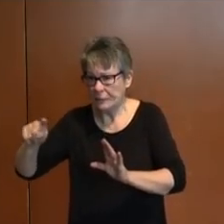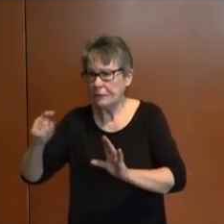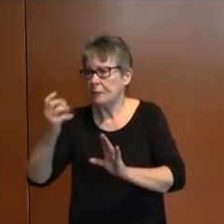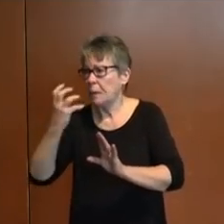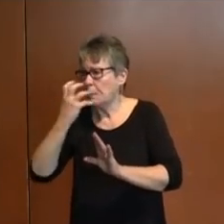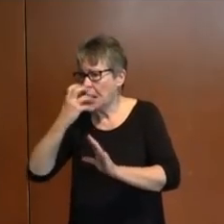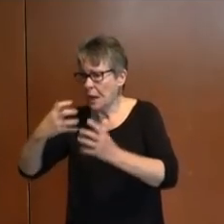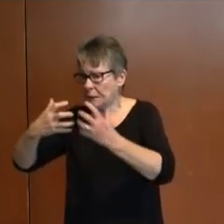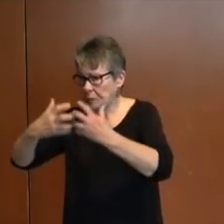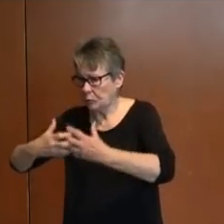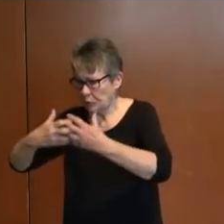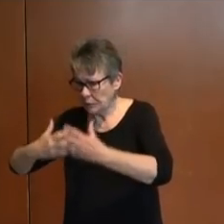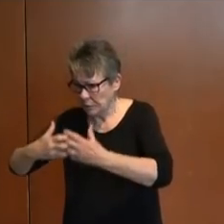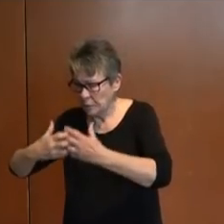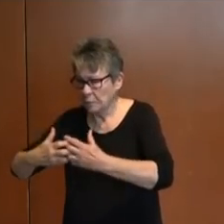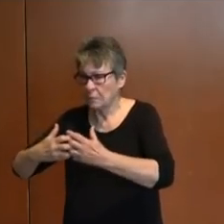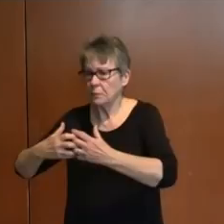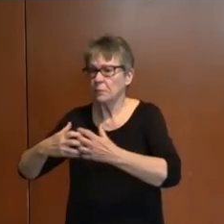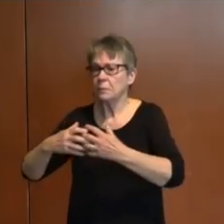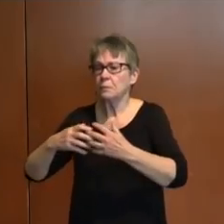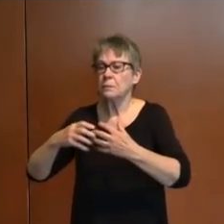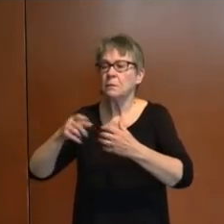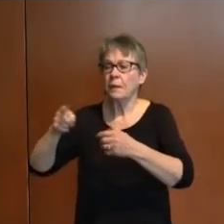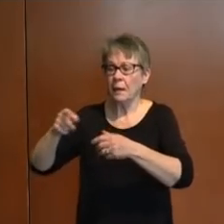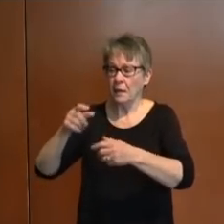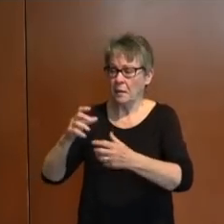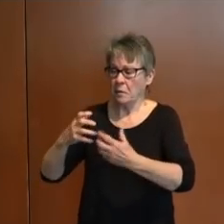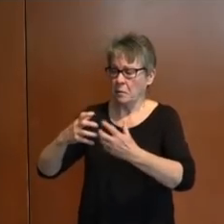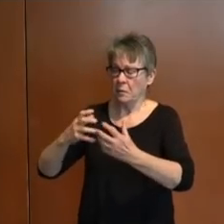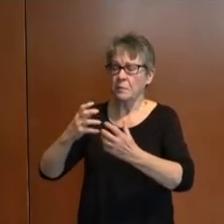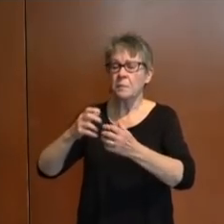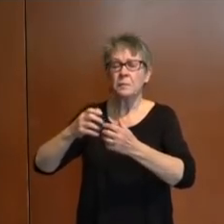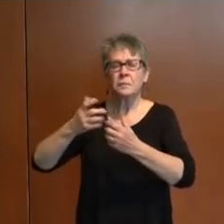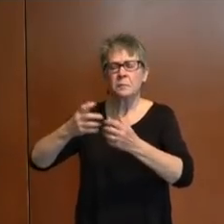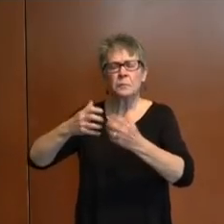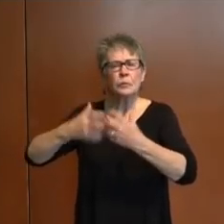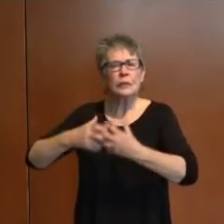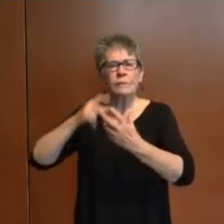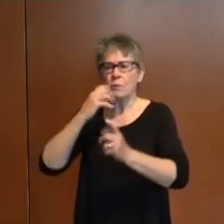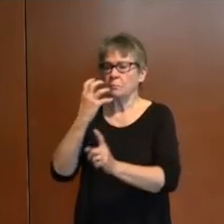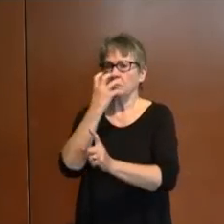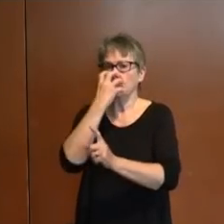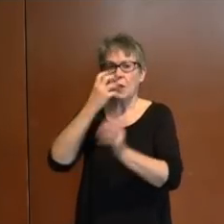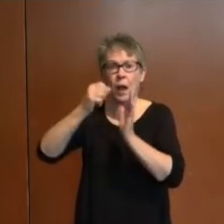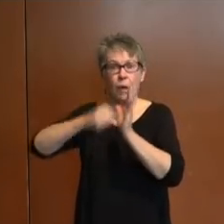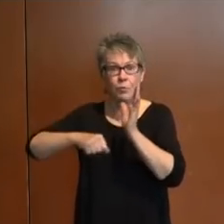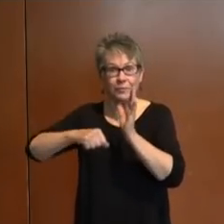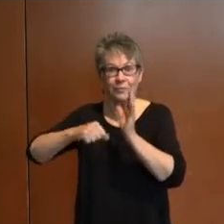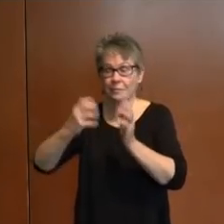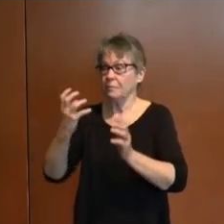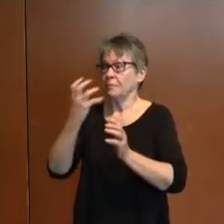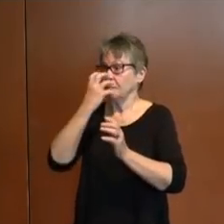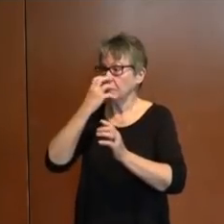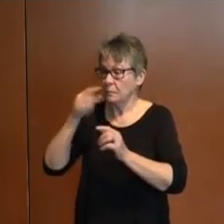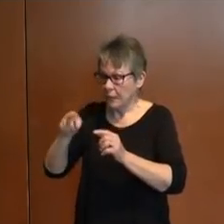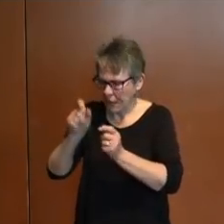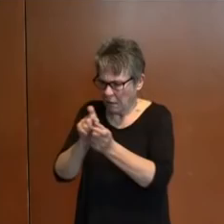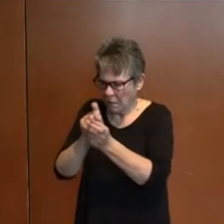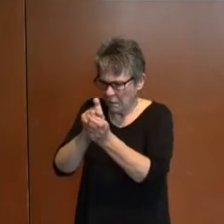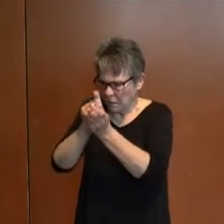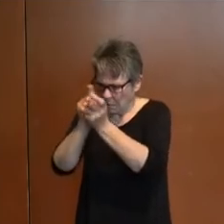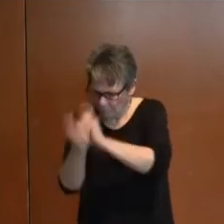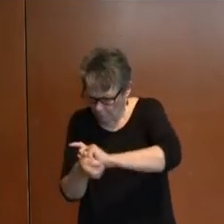know. I pass that on to our centralized procurement center. That actually also came out of the White